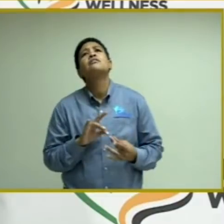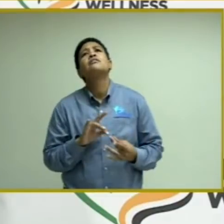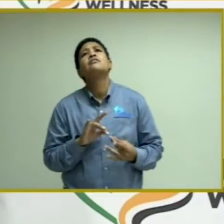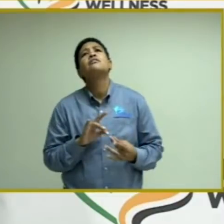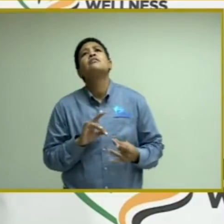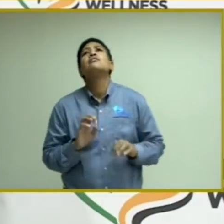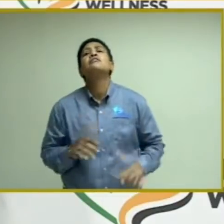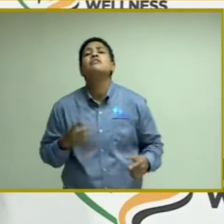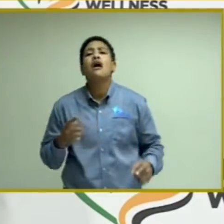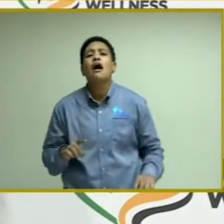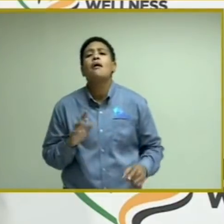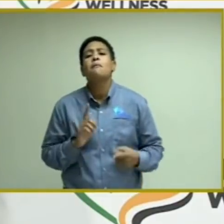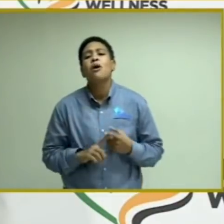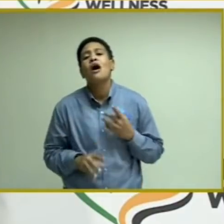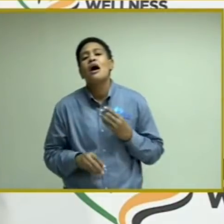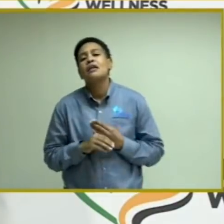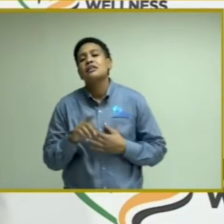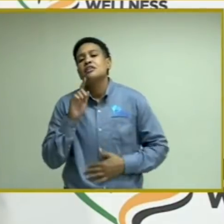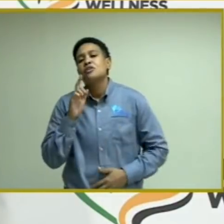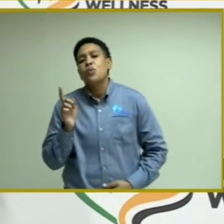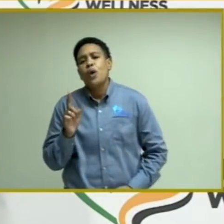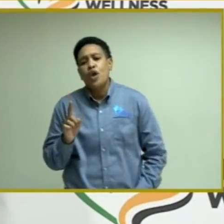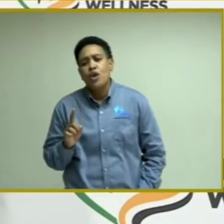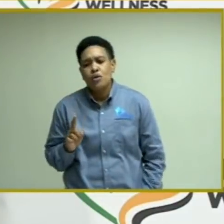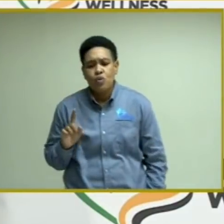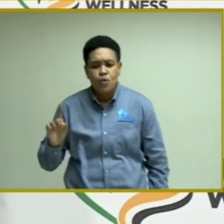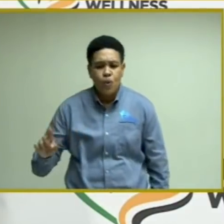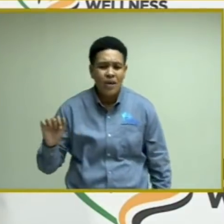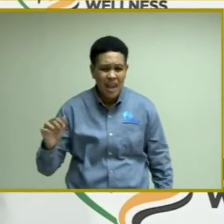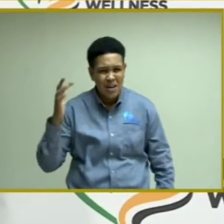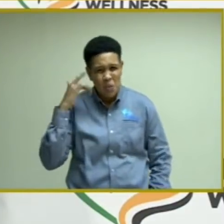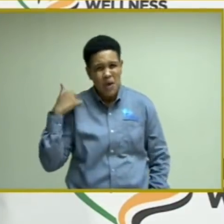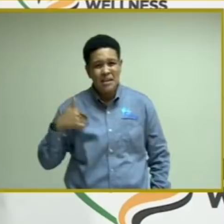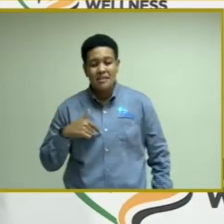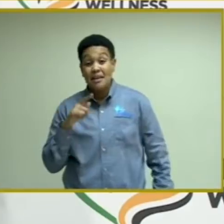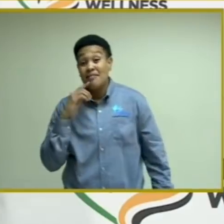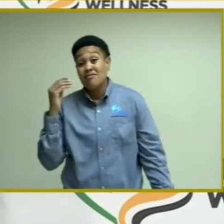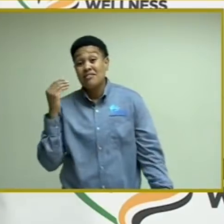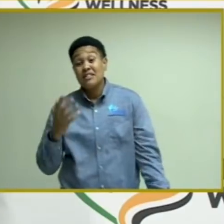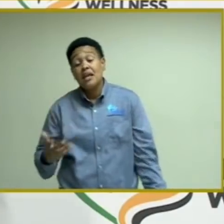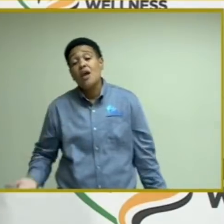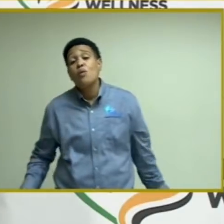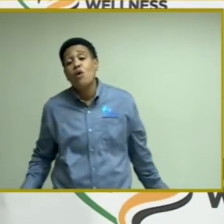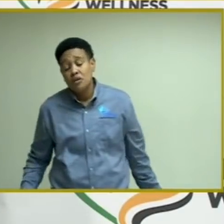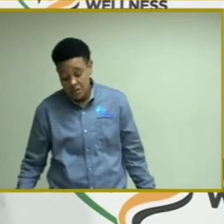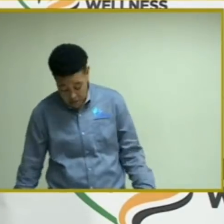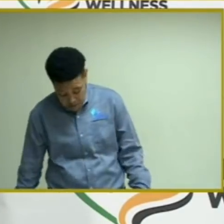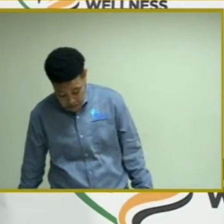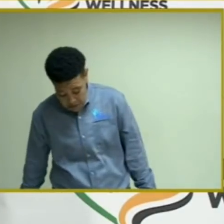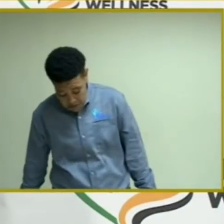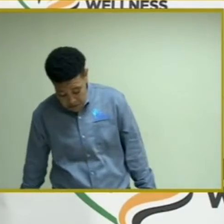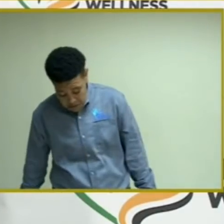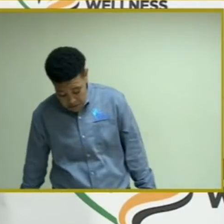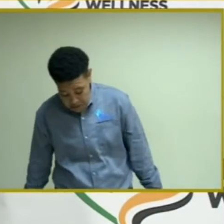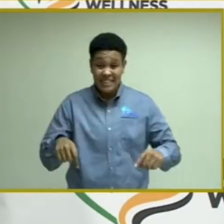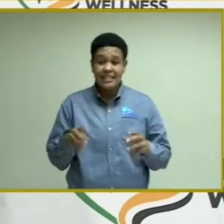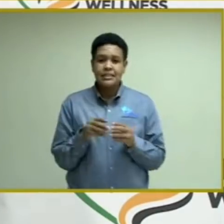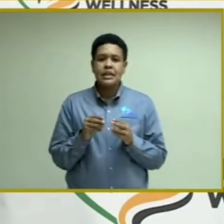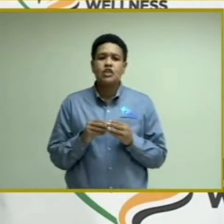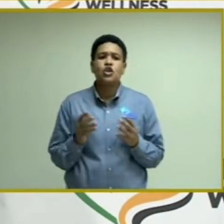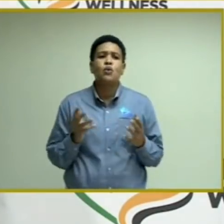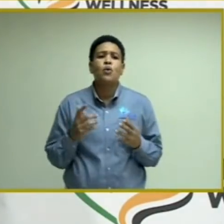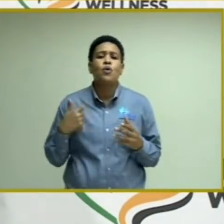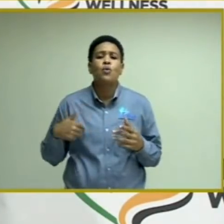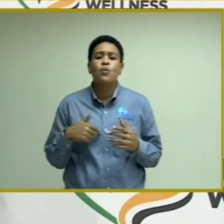messaging, and of course the outlets, which is why I've been at pains to say during this session that